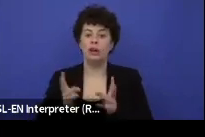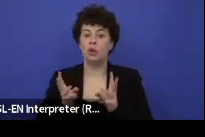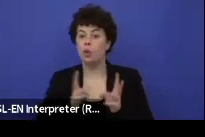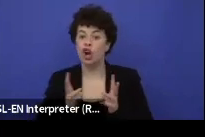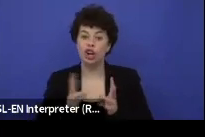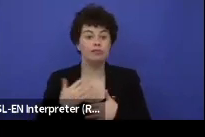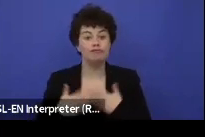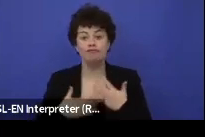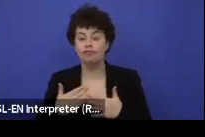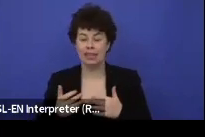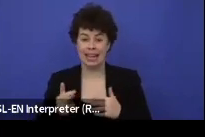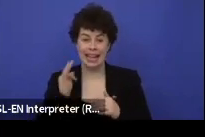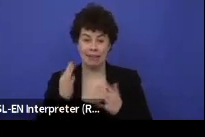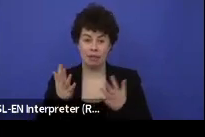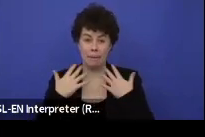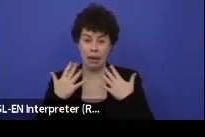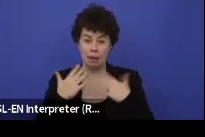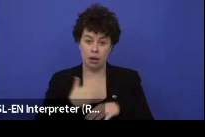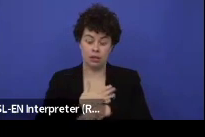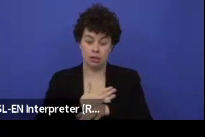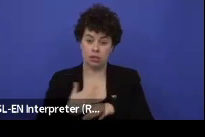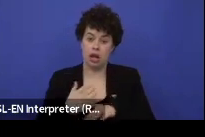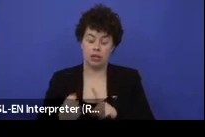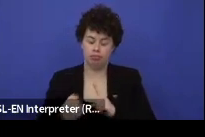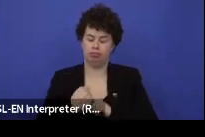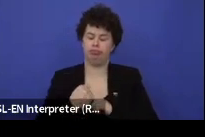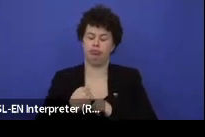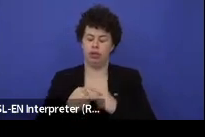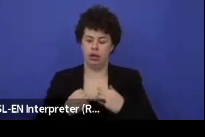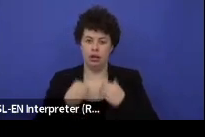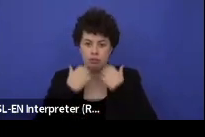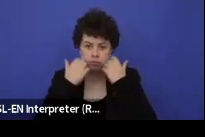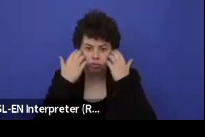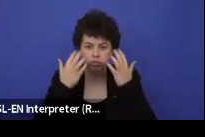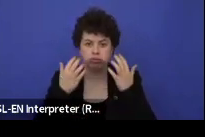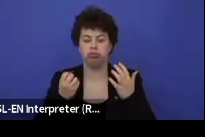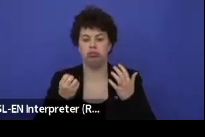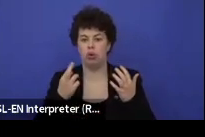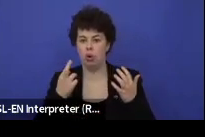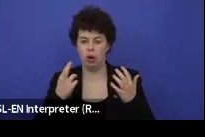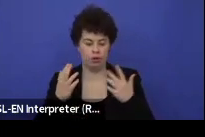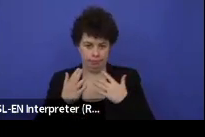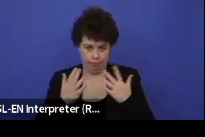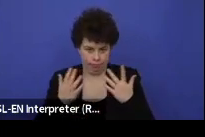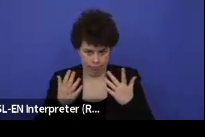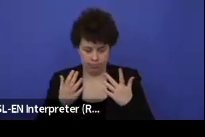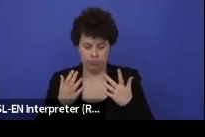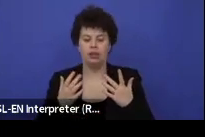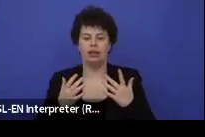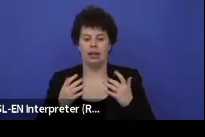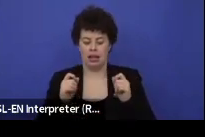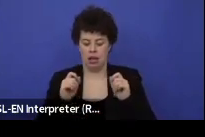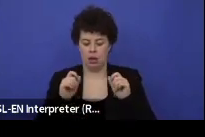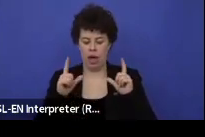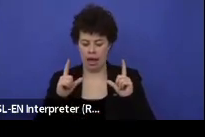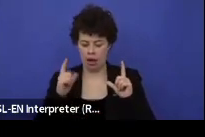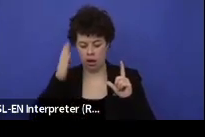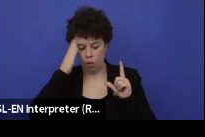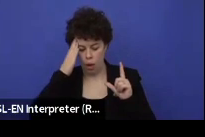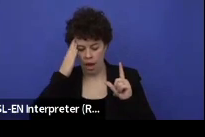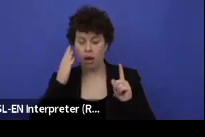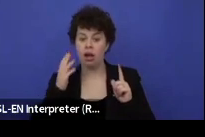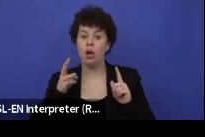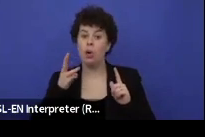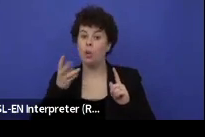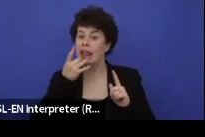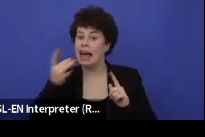your menopause symptoms are impacting you, and you're aware of it, she's saying, oh, she wouldn't ask for a